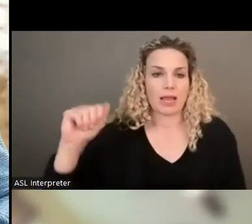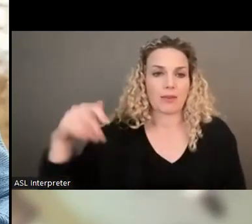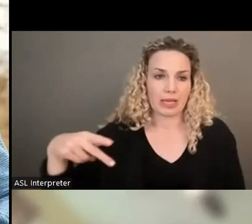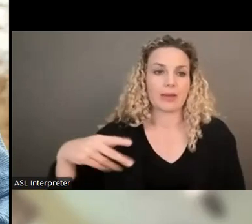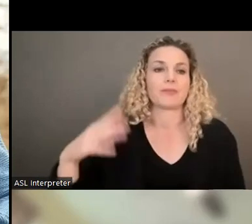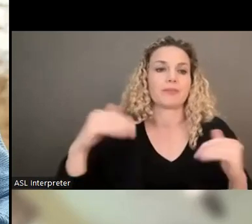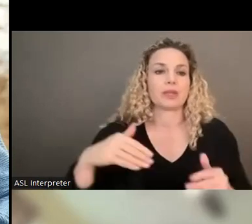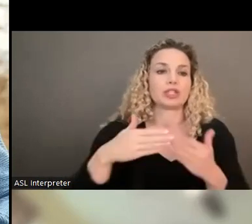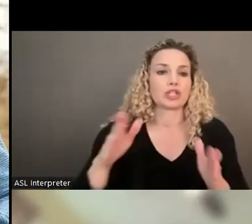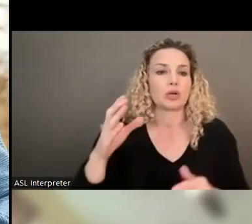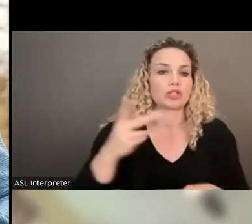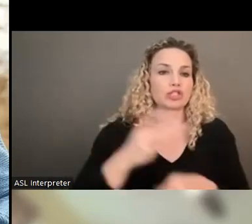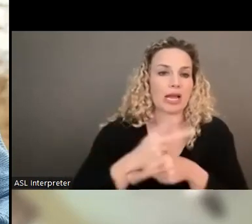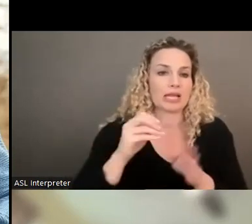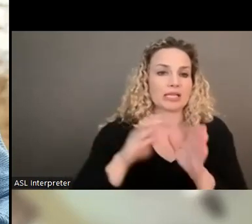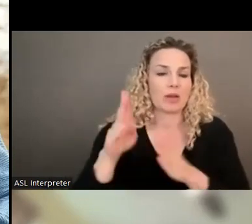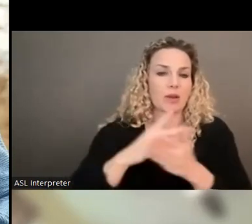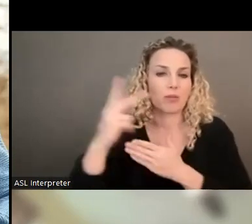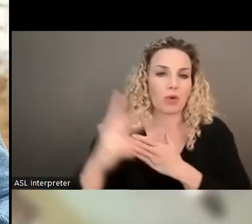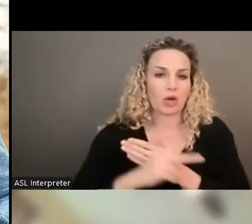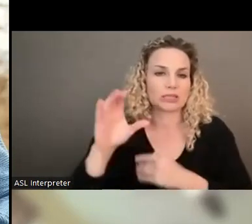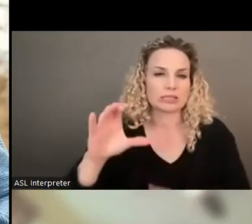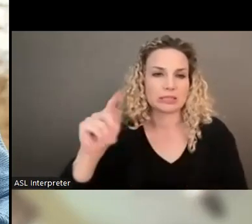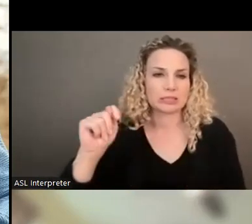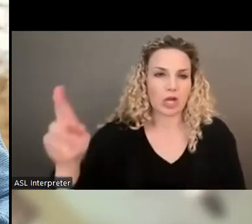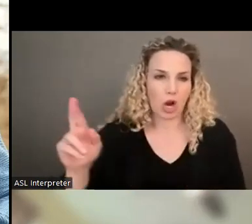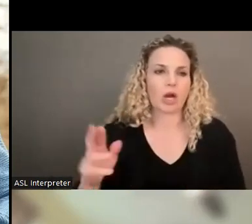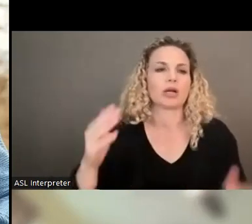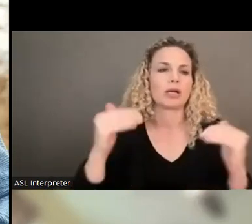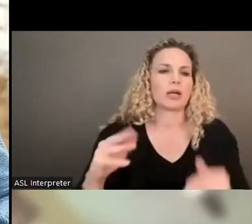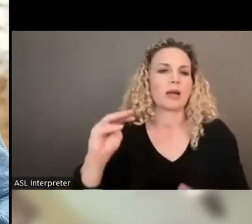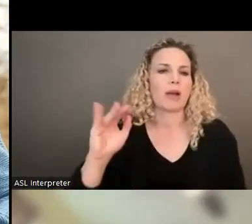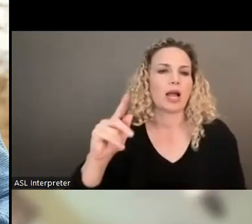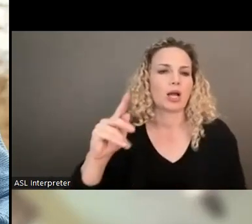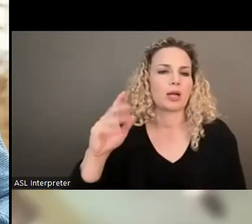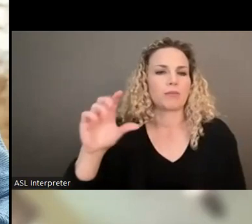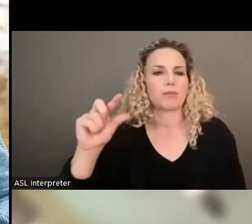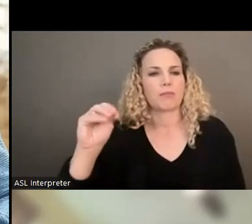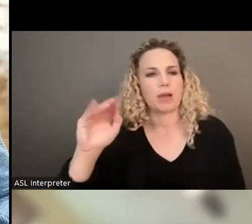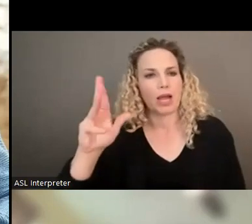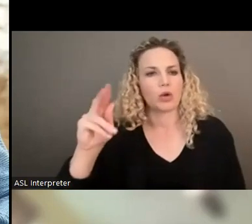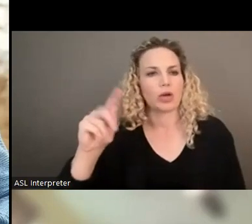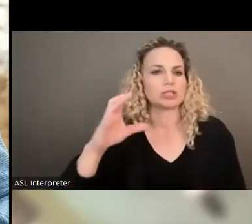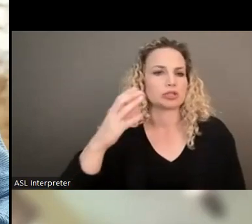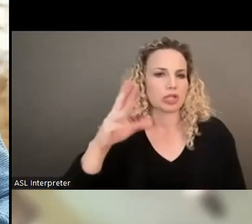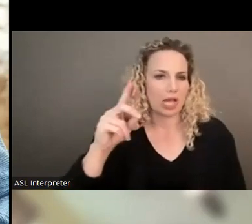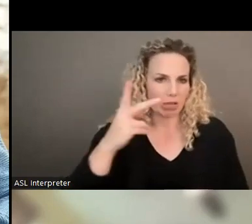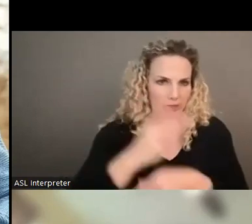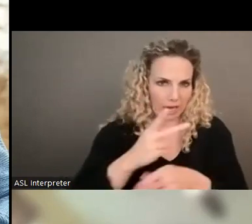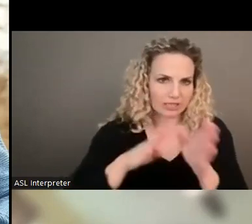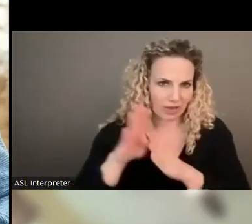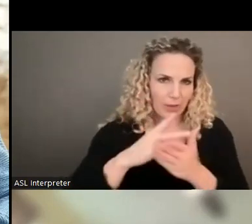Program, the Migrant Child Care and Development Program, Family Child Care Home